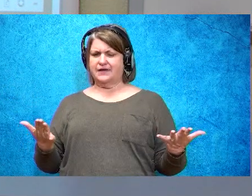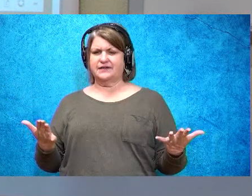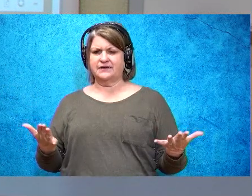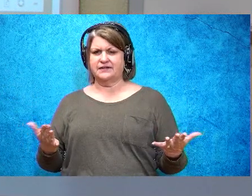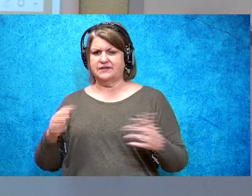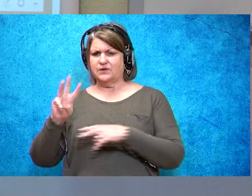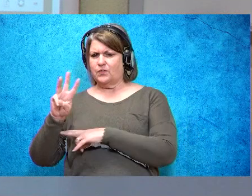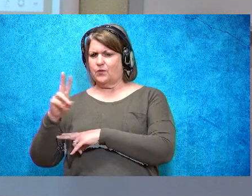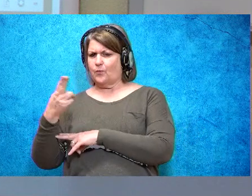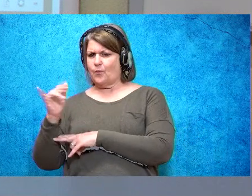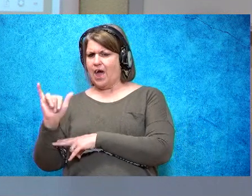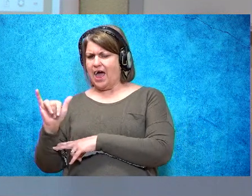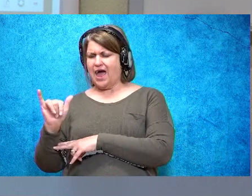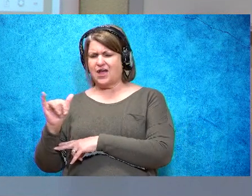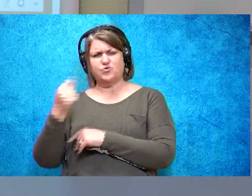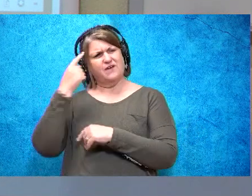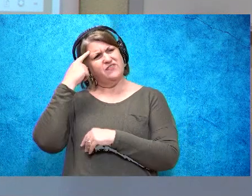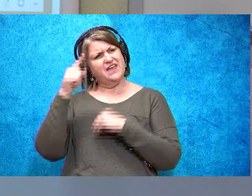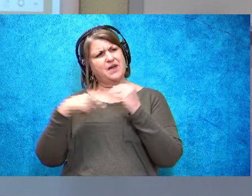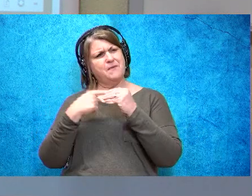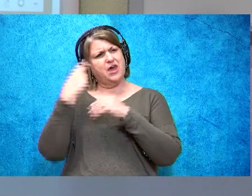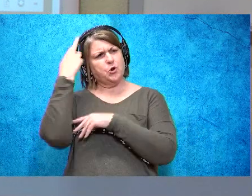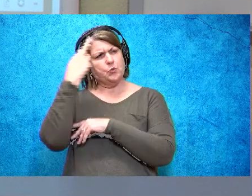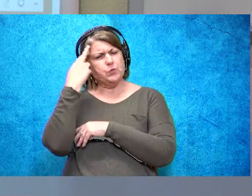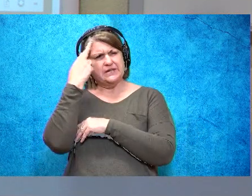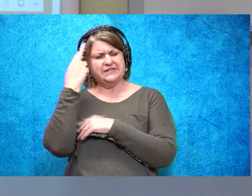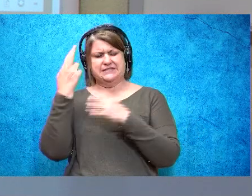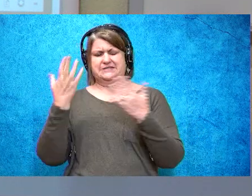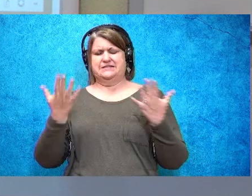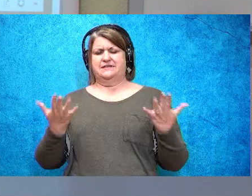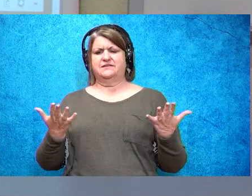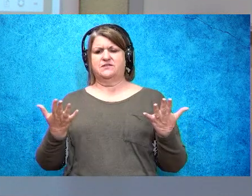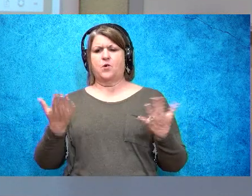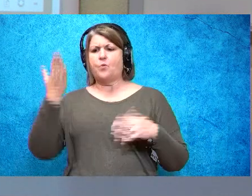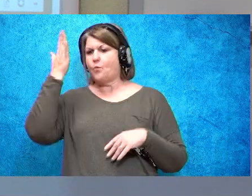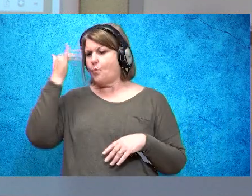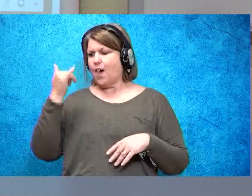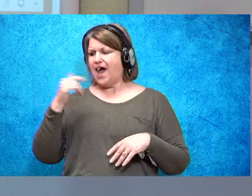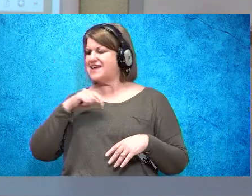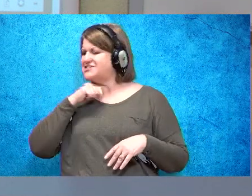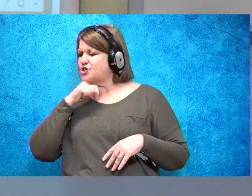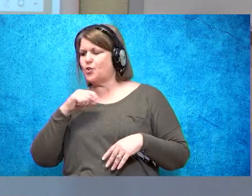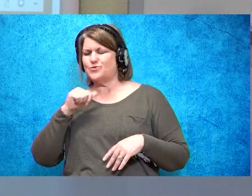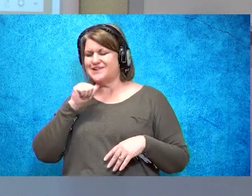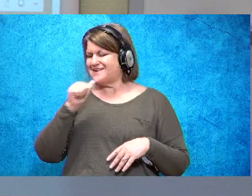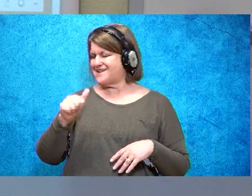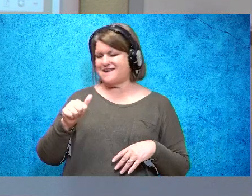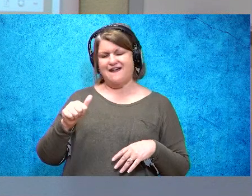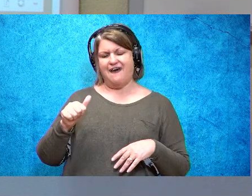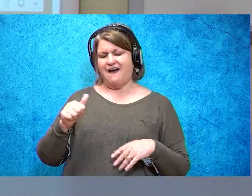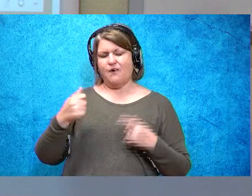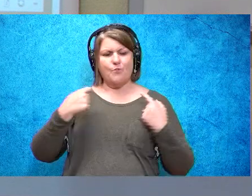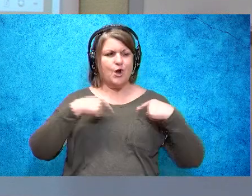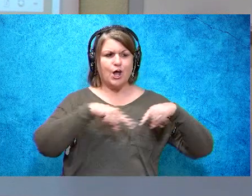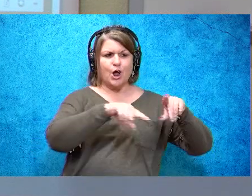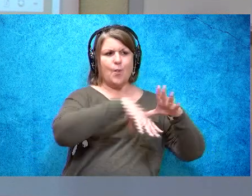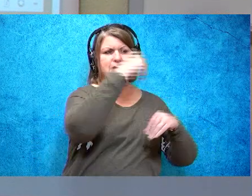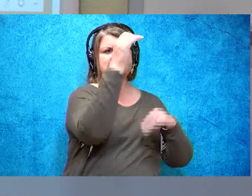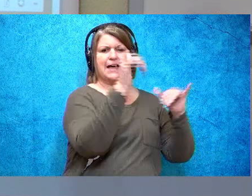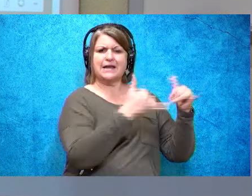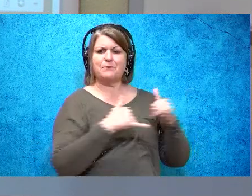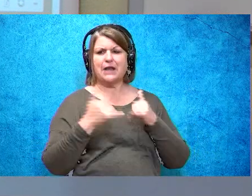think about a reason. Can you think of a reason why Toad did not want to go and play with Frog?